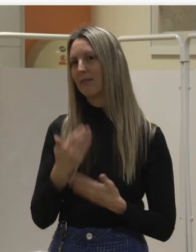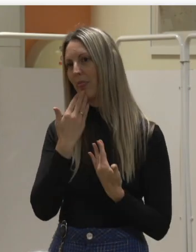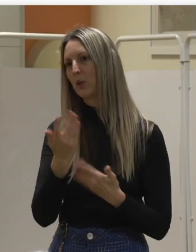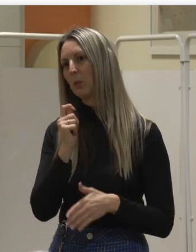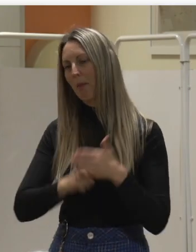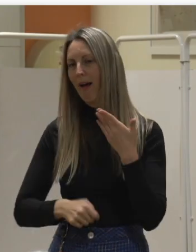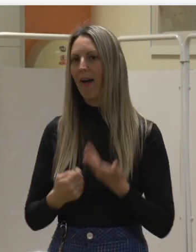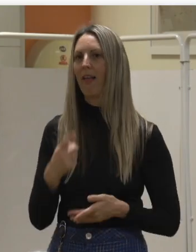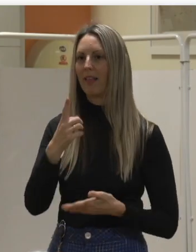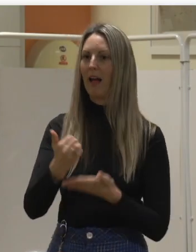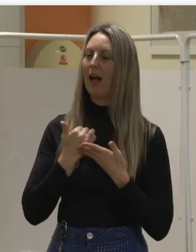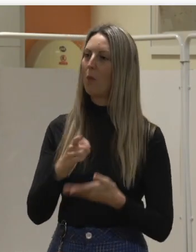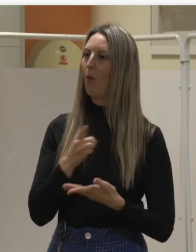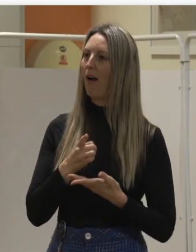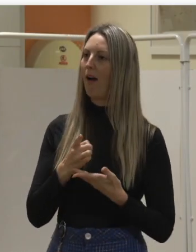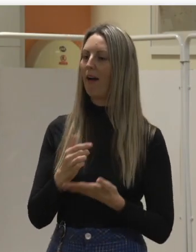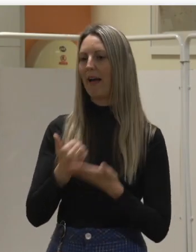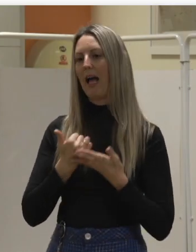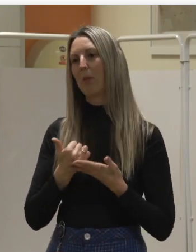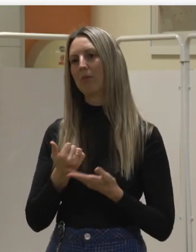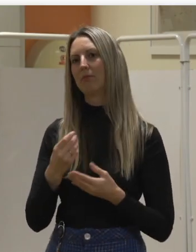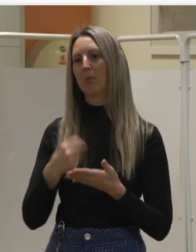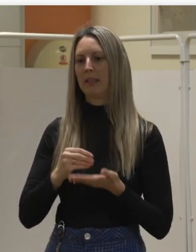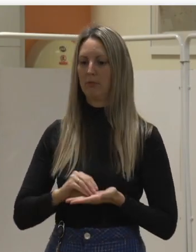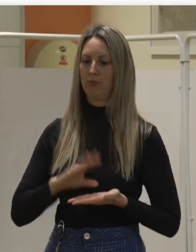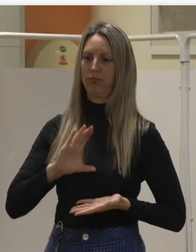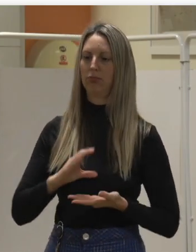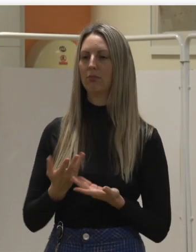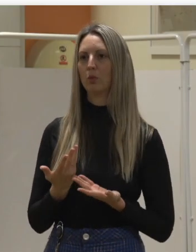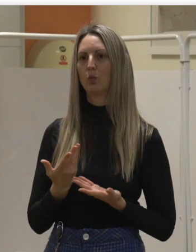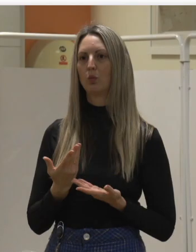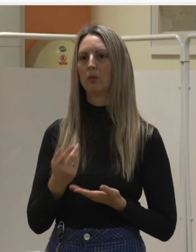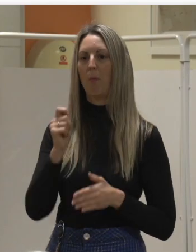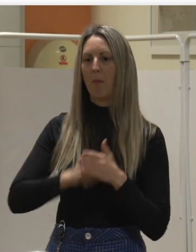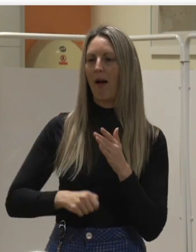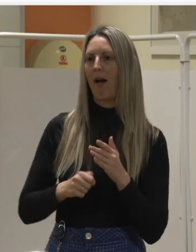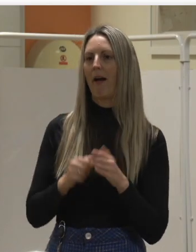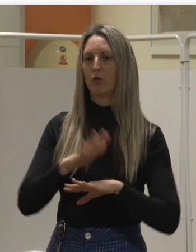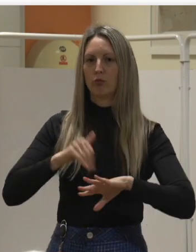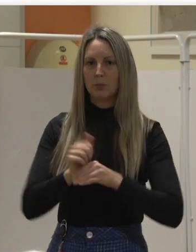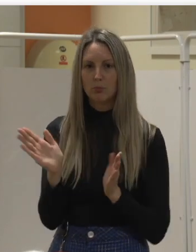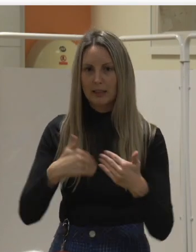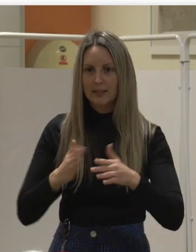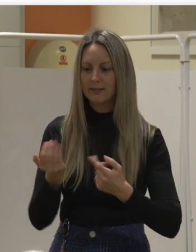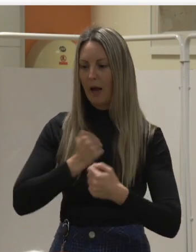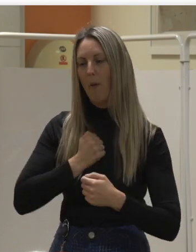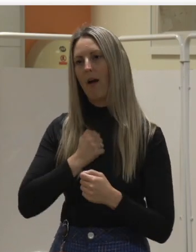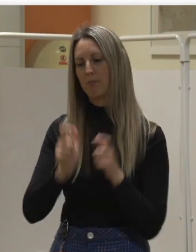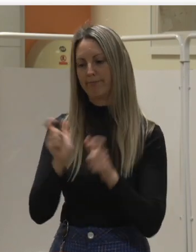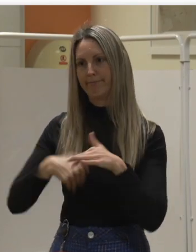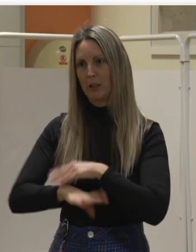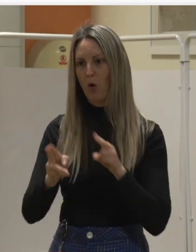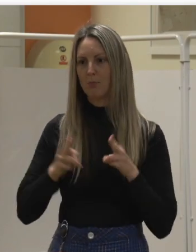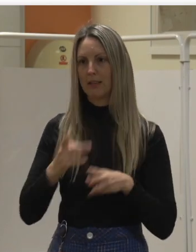our staff. It's also funding at the moment Christmas presents for every patient who's in on Christmas Day. We